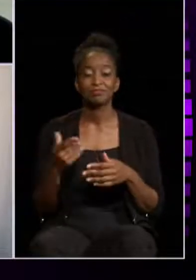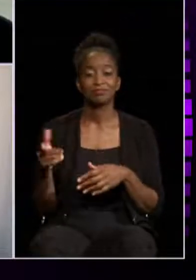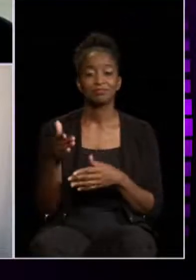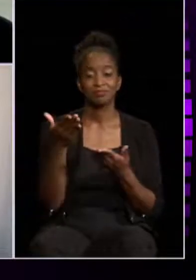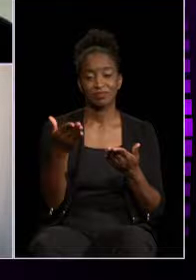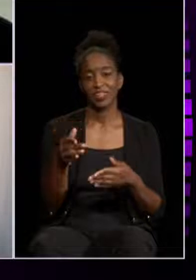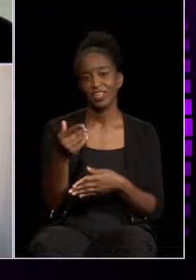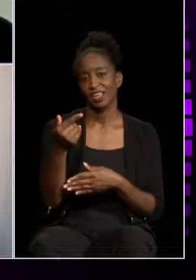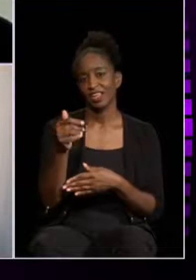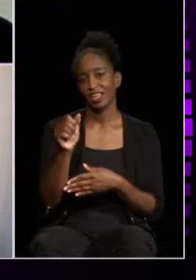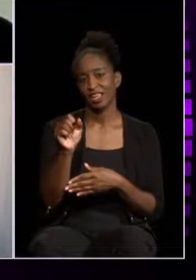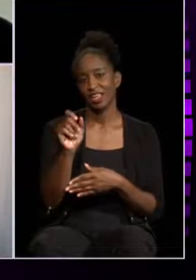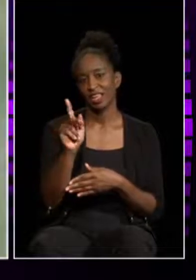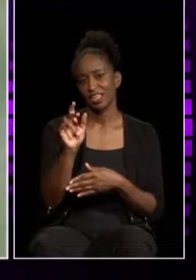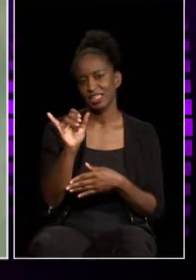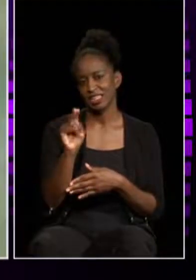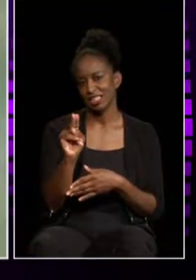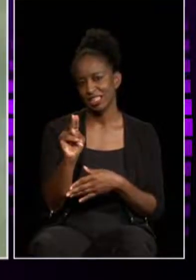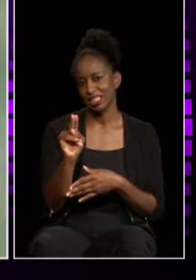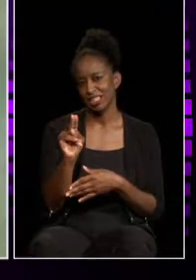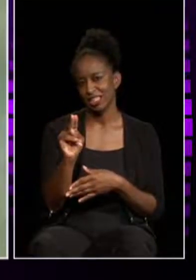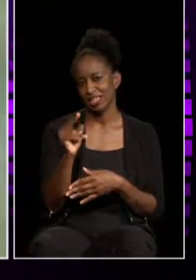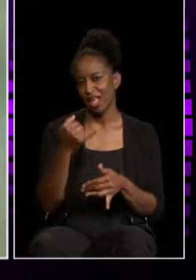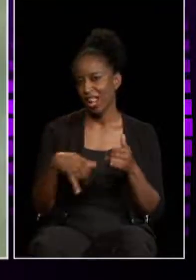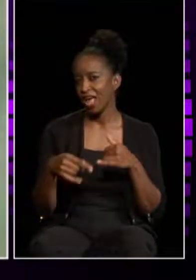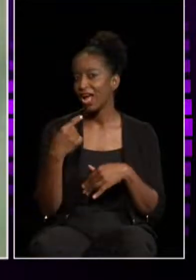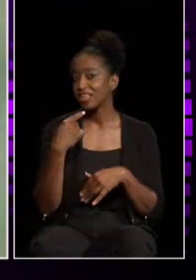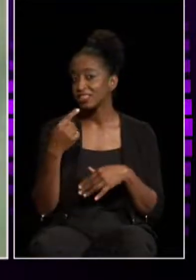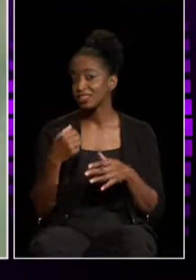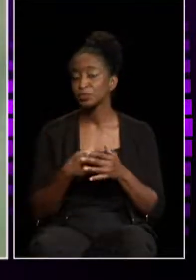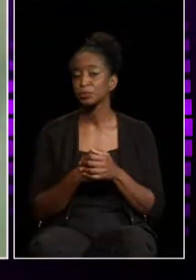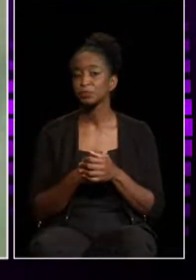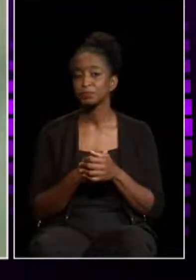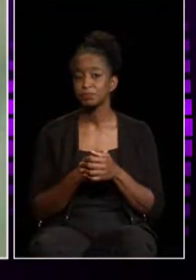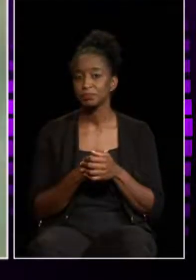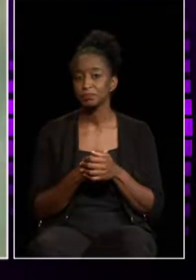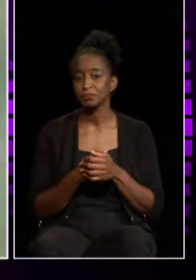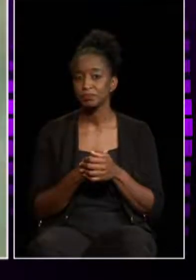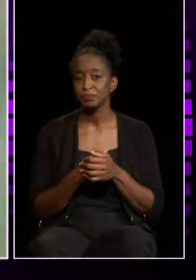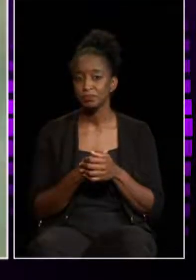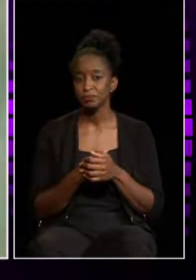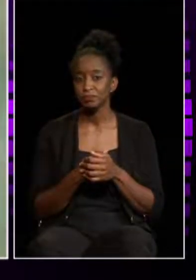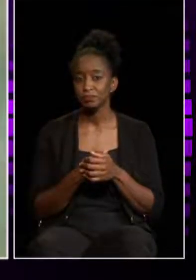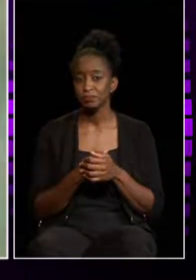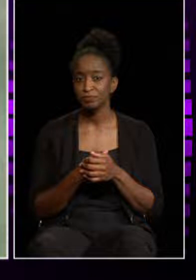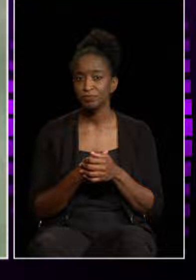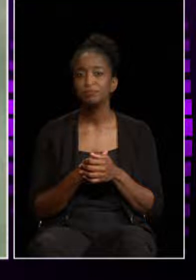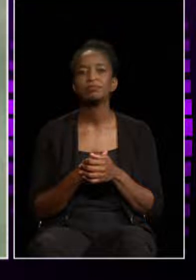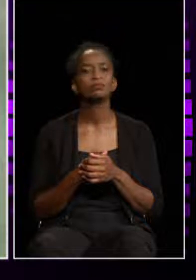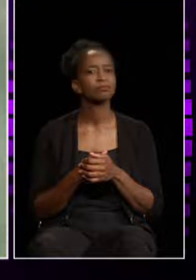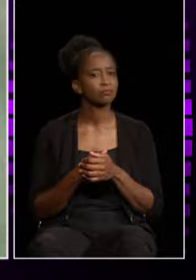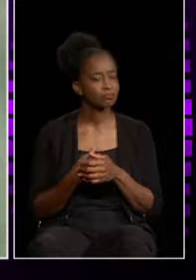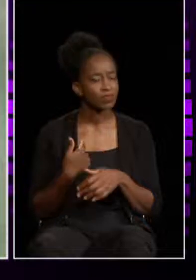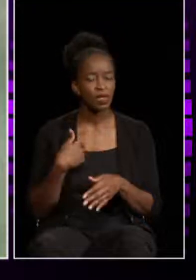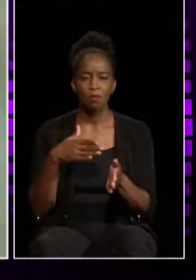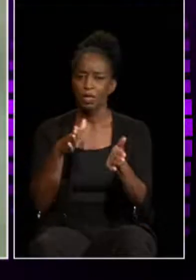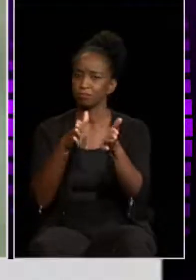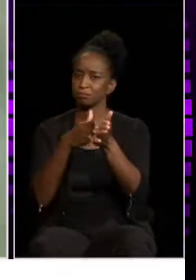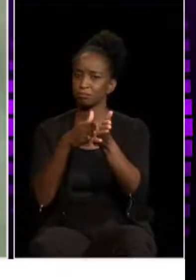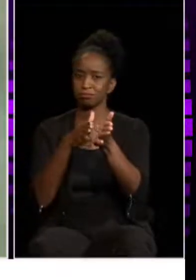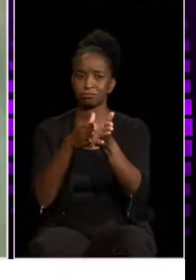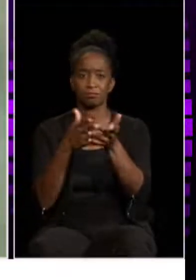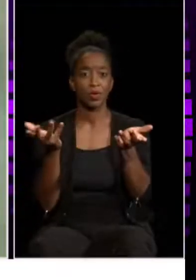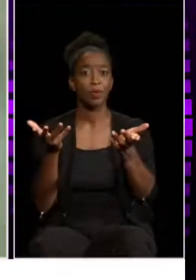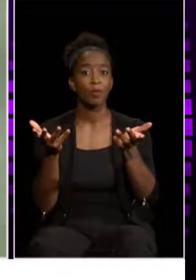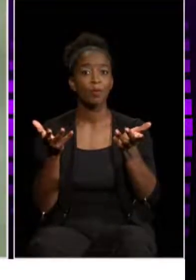Yes, sir. I really want to commend you on the optics. I saw a young man speaking and encouraging